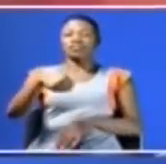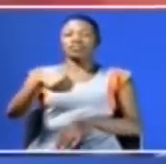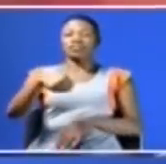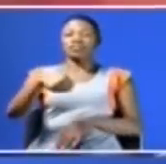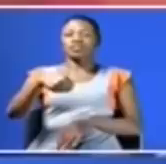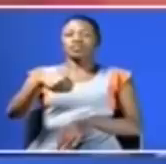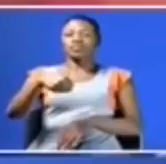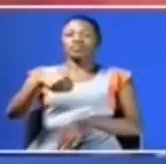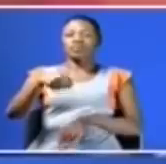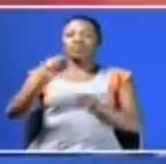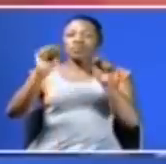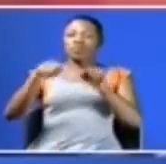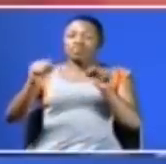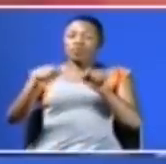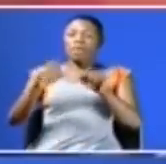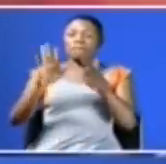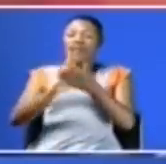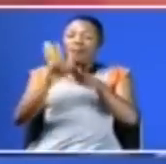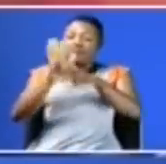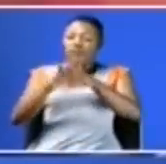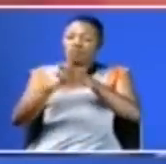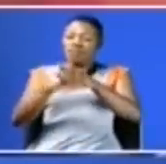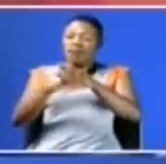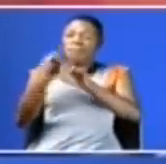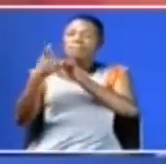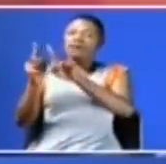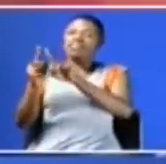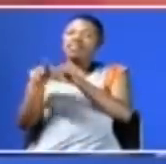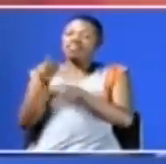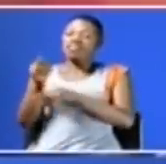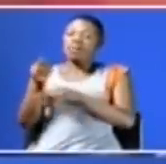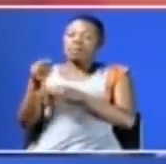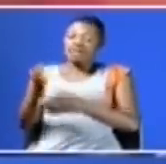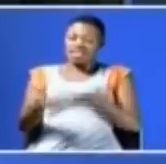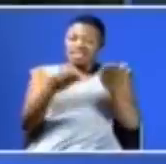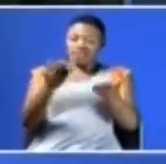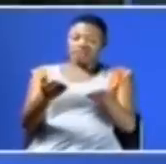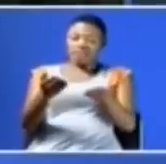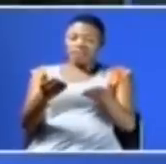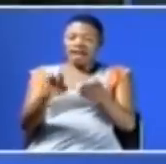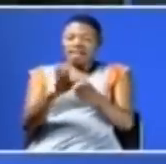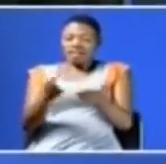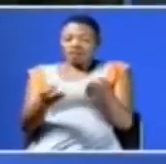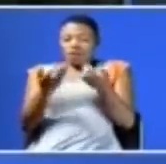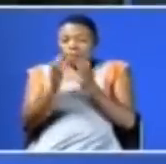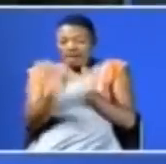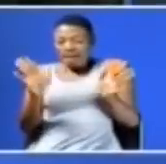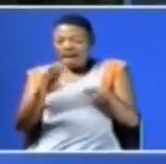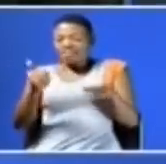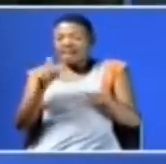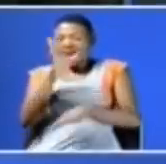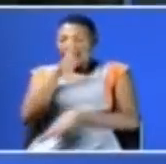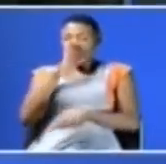a matter of goodwill had it not been the fact that. They played some cards on the table and some cards under the table. I mean, it's